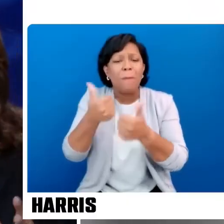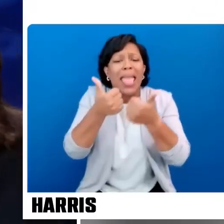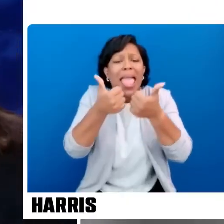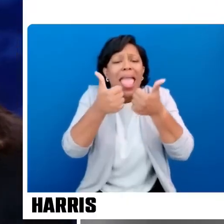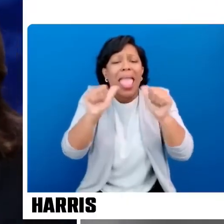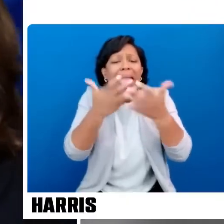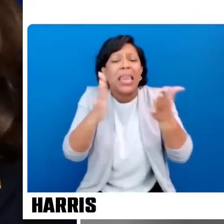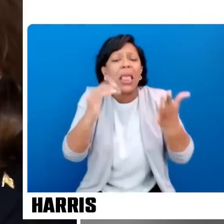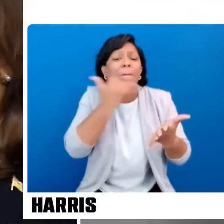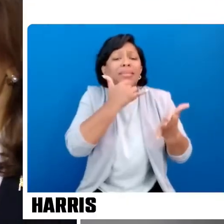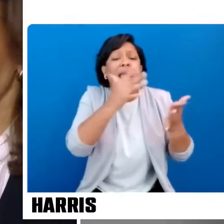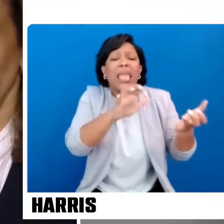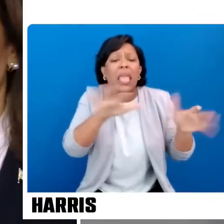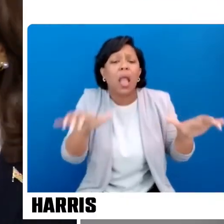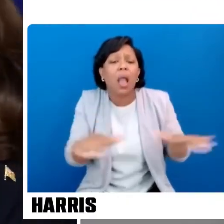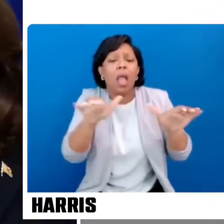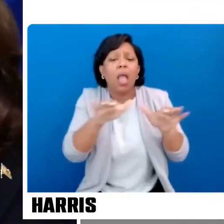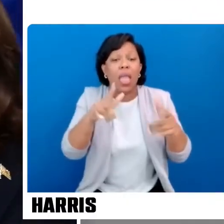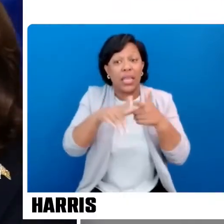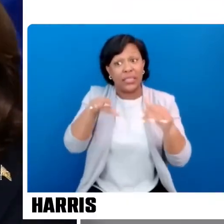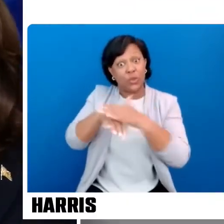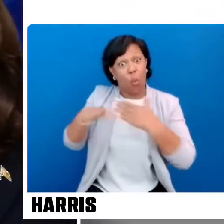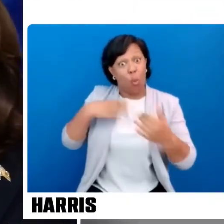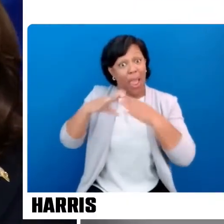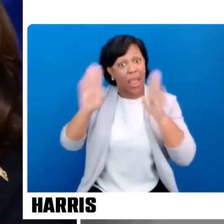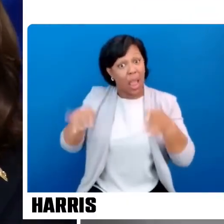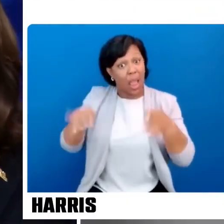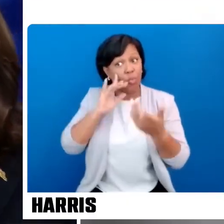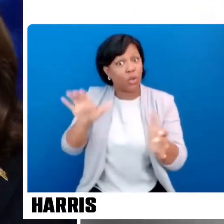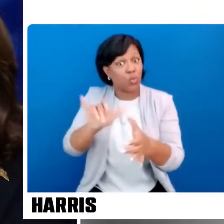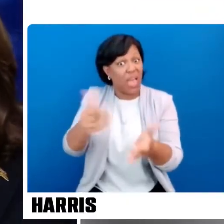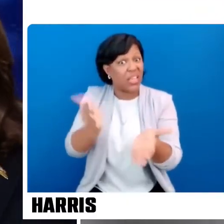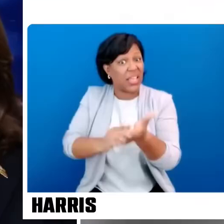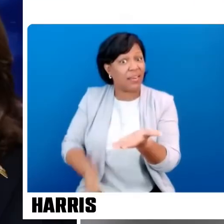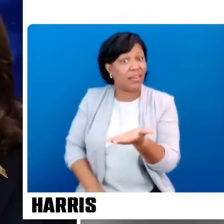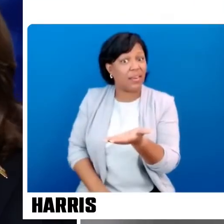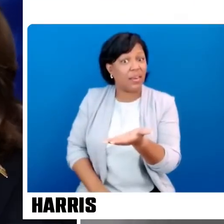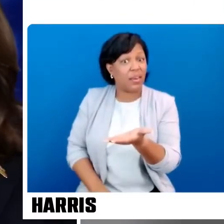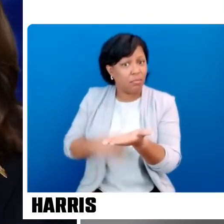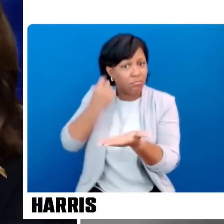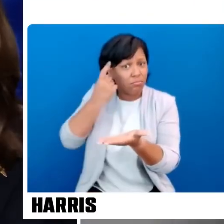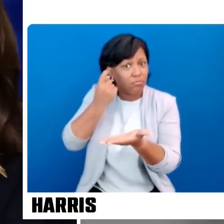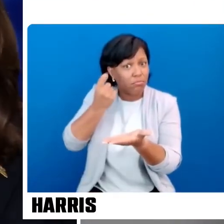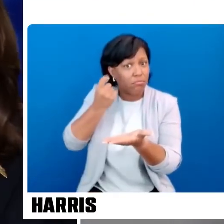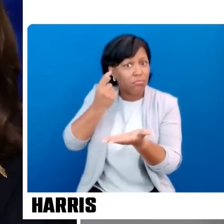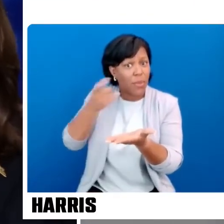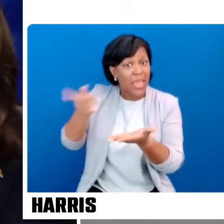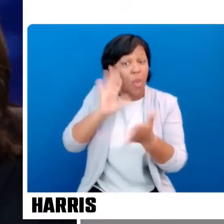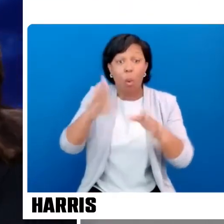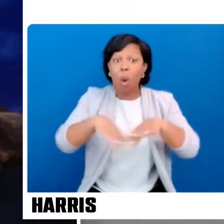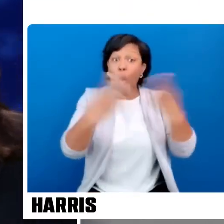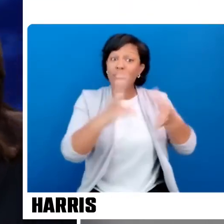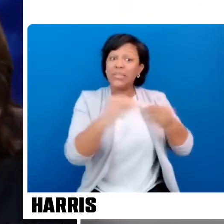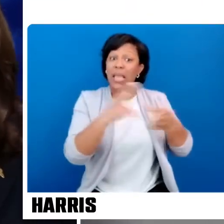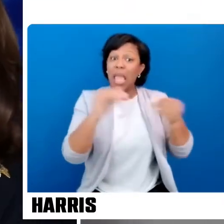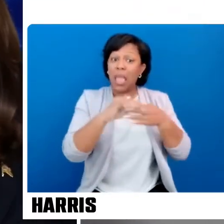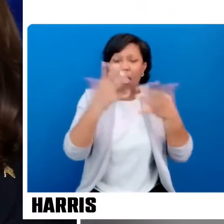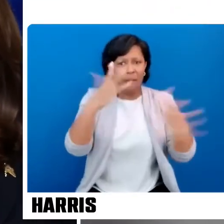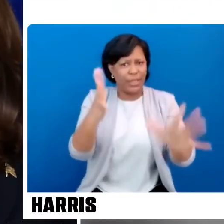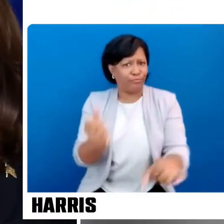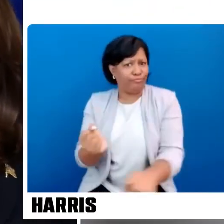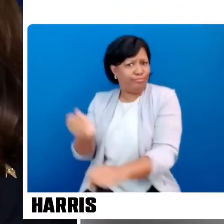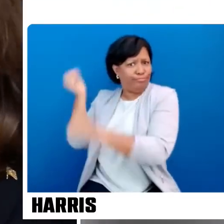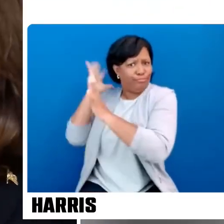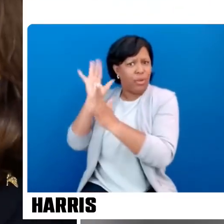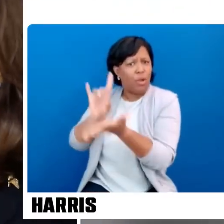again. Understand, this is someone who has openly said he would terminate, I'm quoting, terminate the Constitution of the